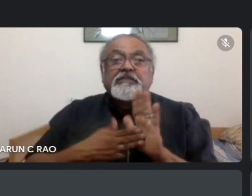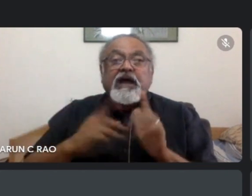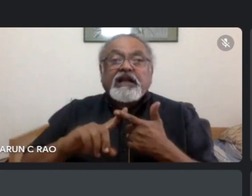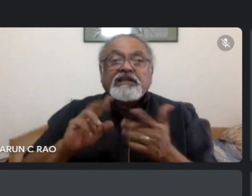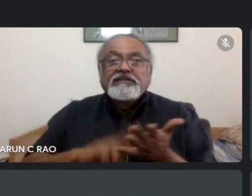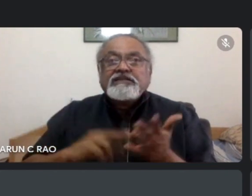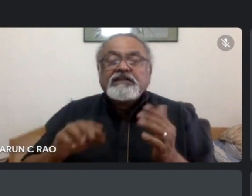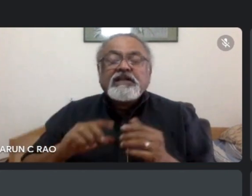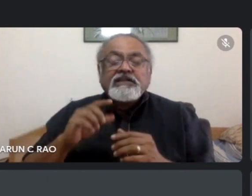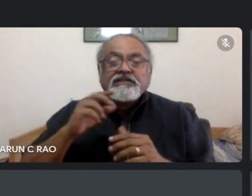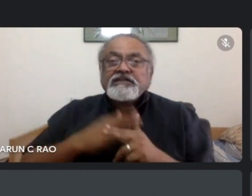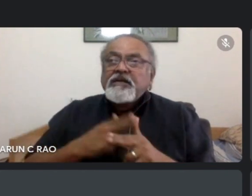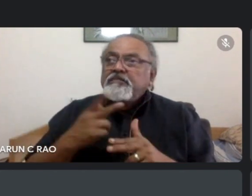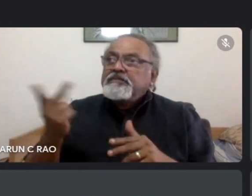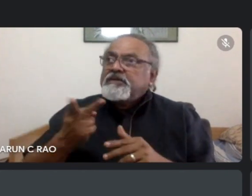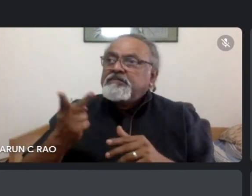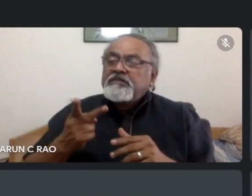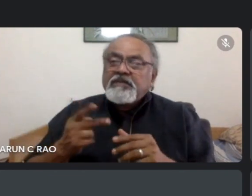like